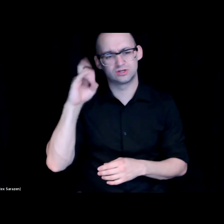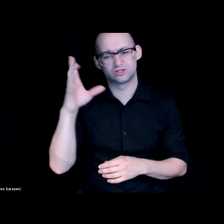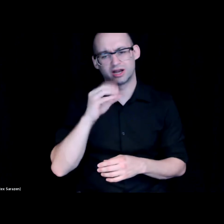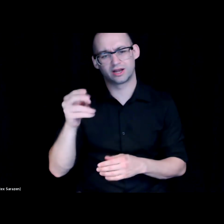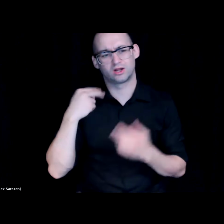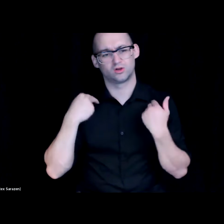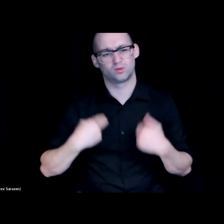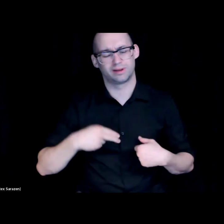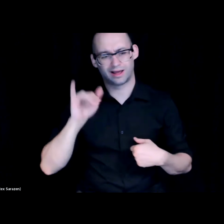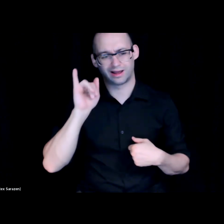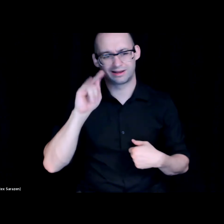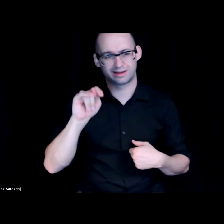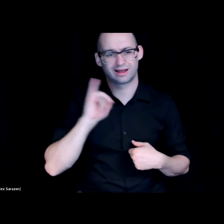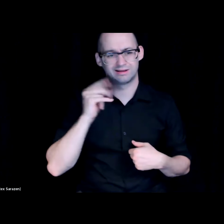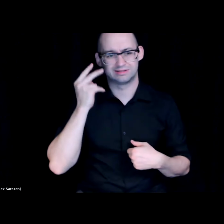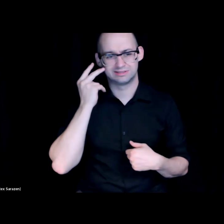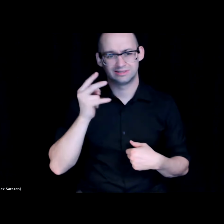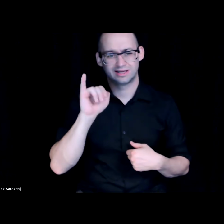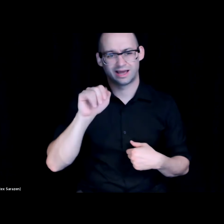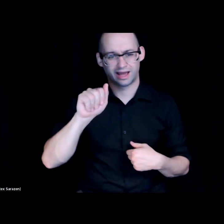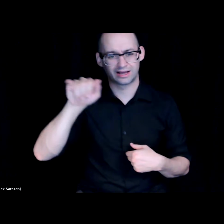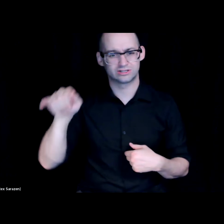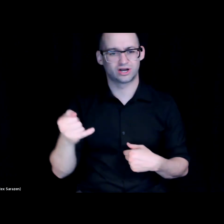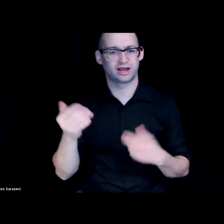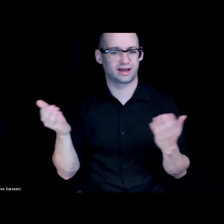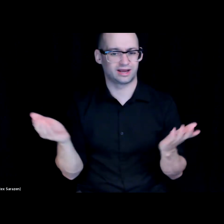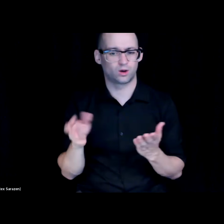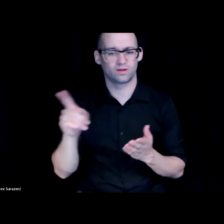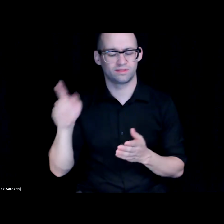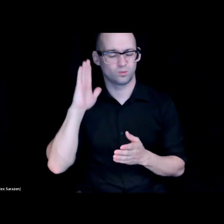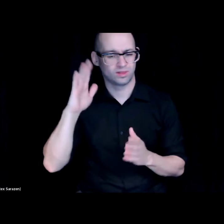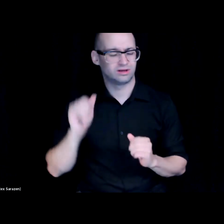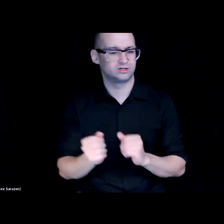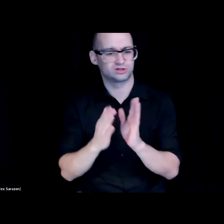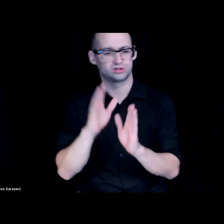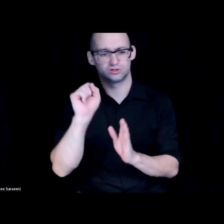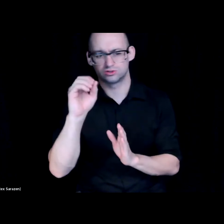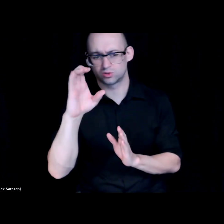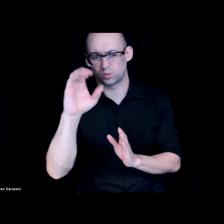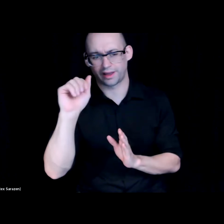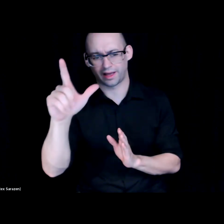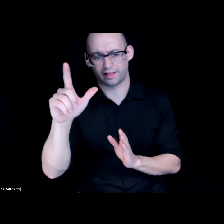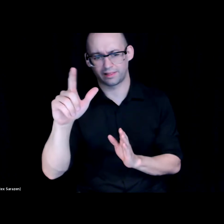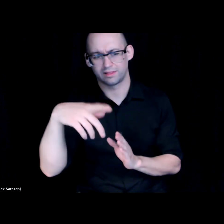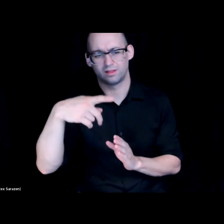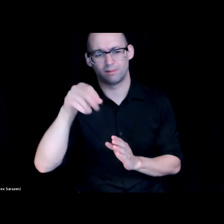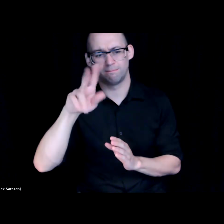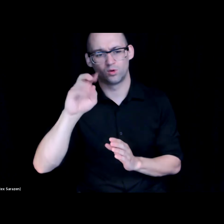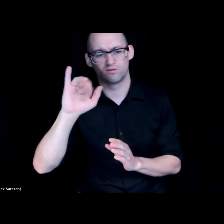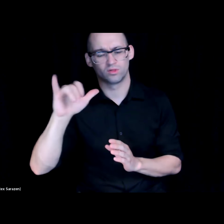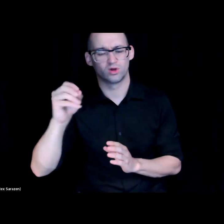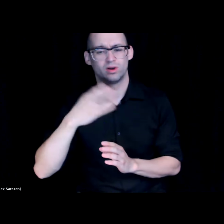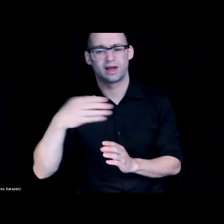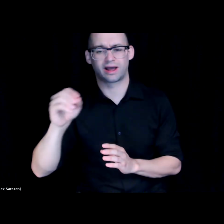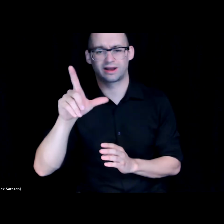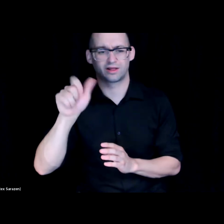IT, what's up, AJ? I see you here. So they're going to be addressing our SoCal portfolio. And one of our first partners was LearnerWeb, which was